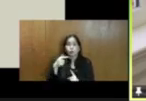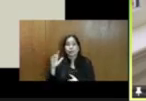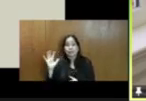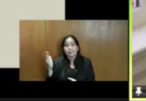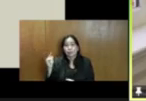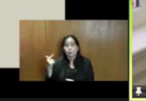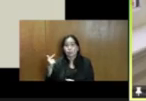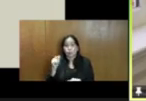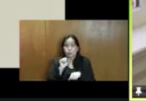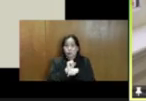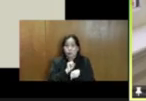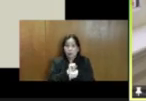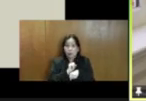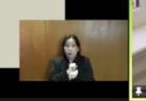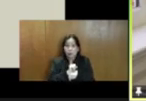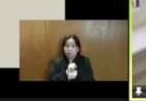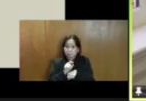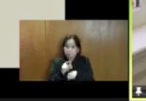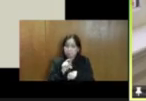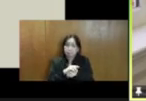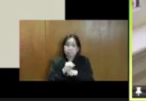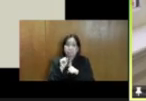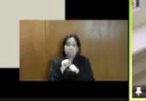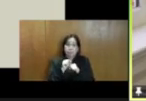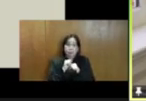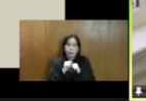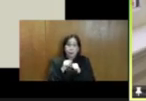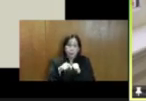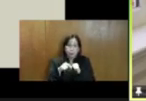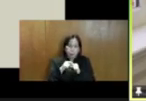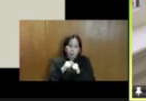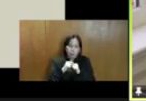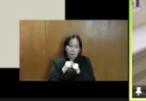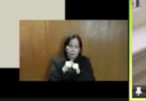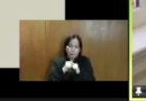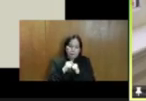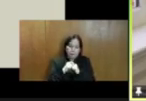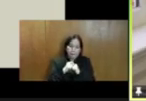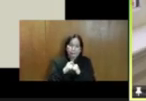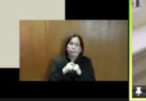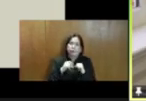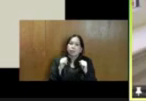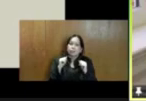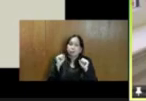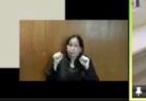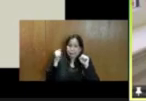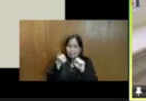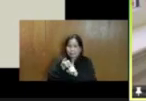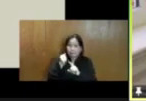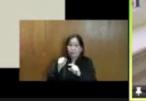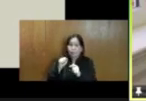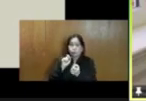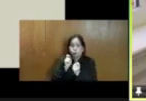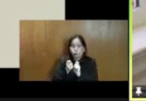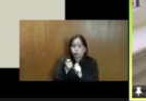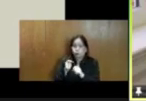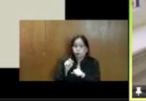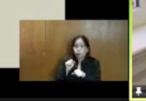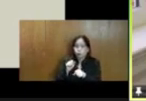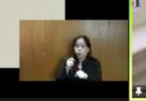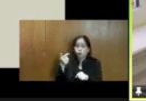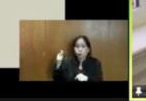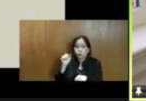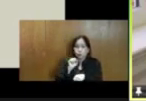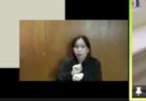So is it the case that workers that are in carbon-intensive sectors actually are able to transition to green jobs? How often does this happen?